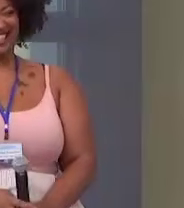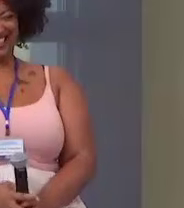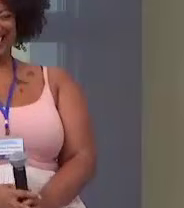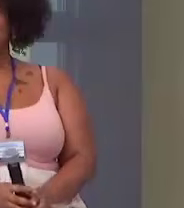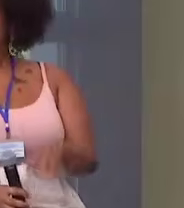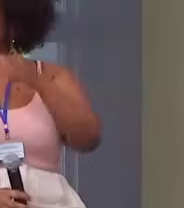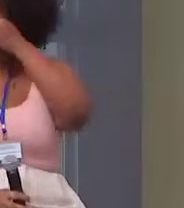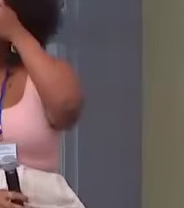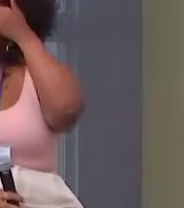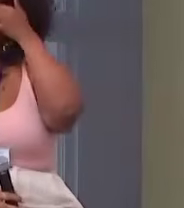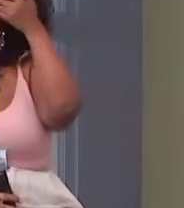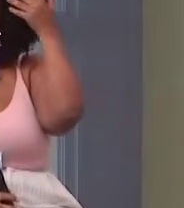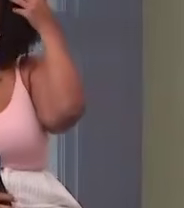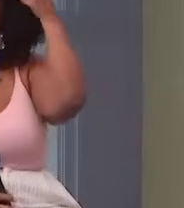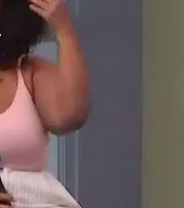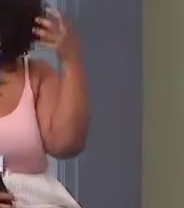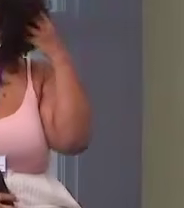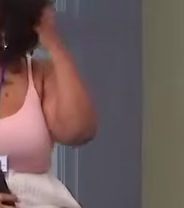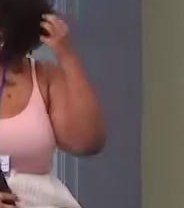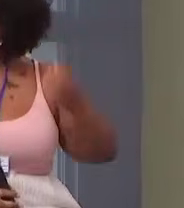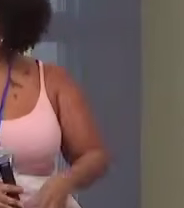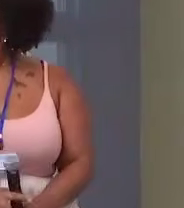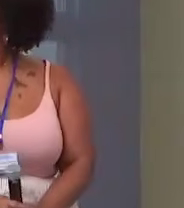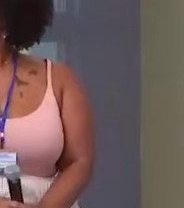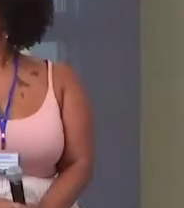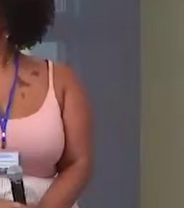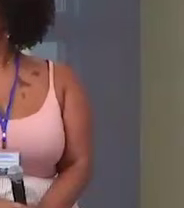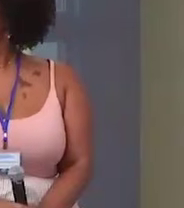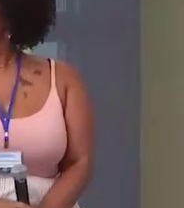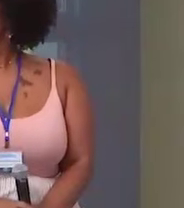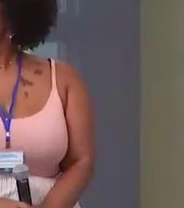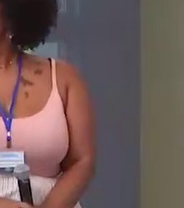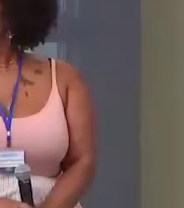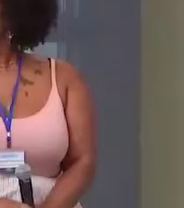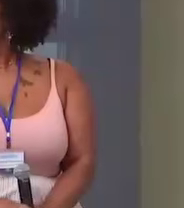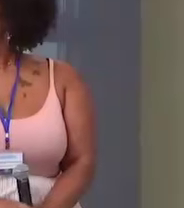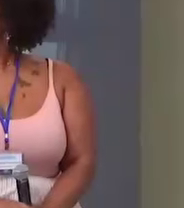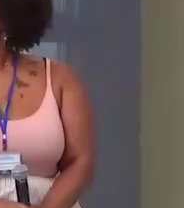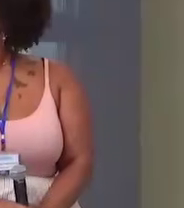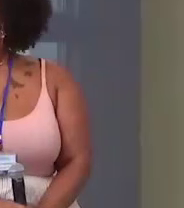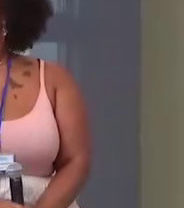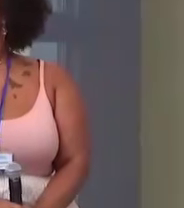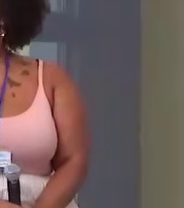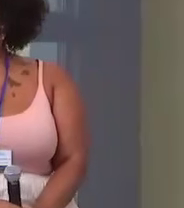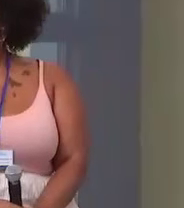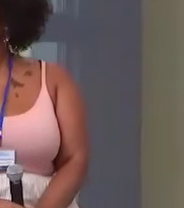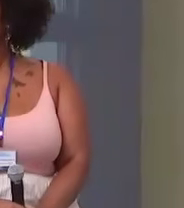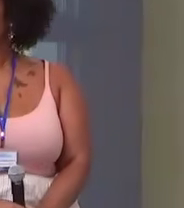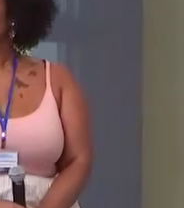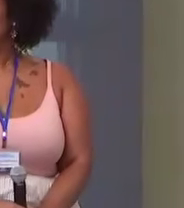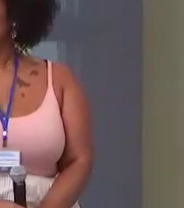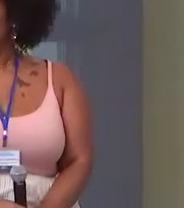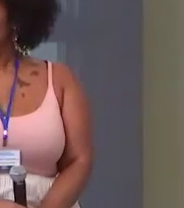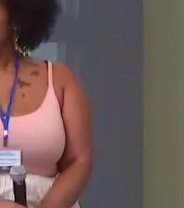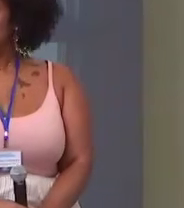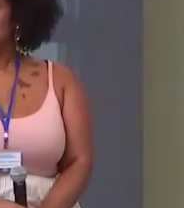that. I also wanted to add something that I do is keep a gratitude journal, which really helps me